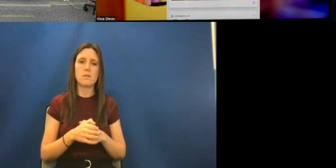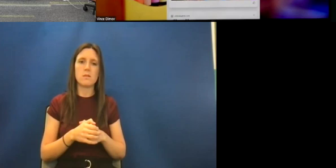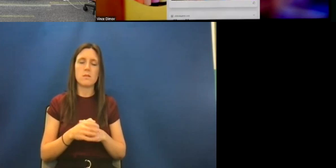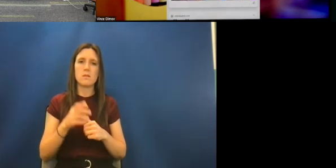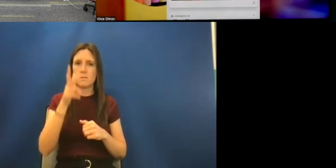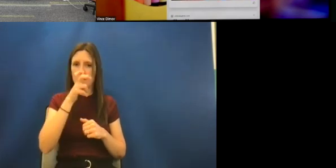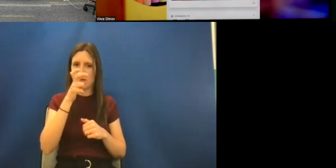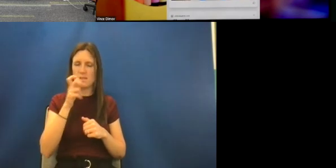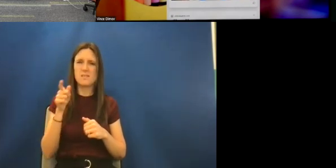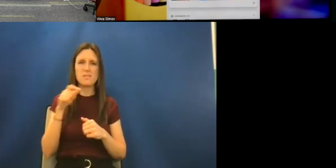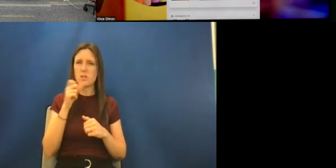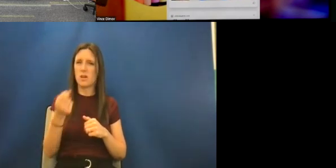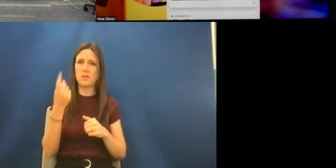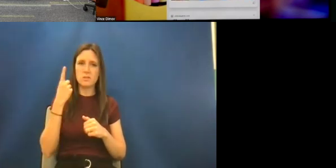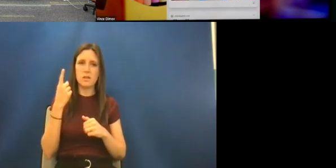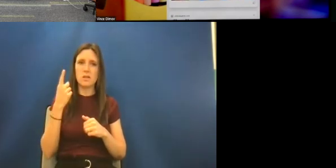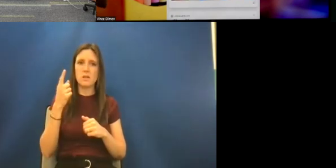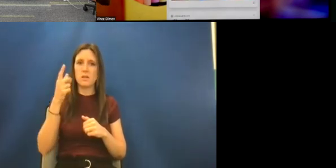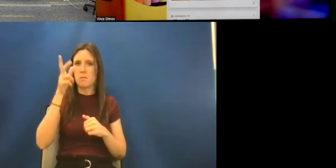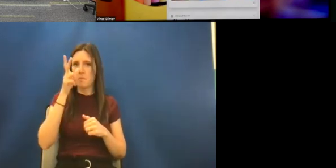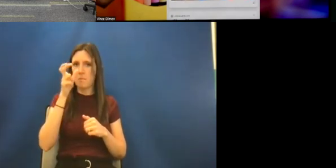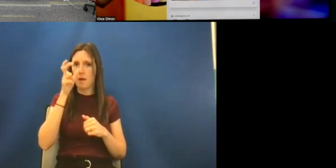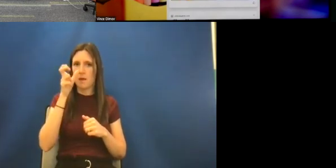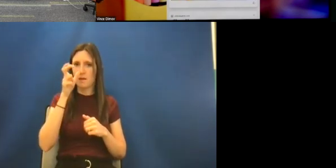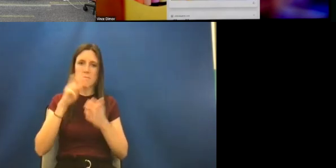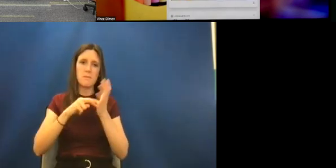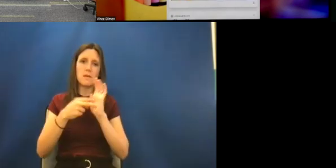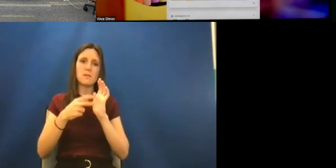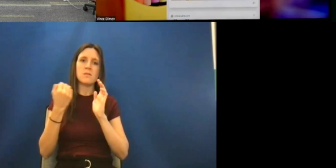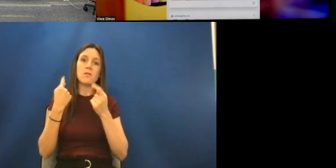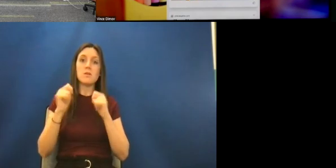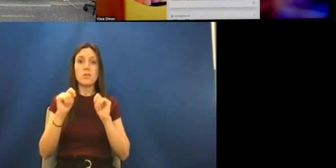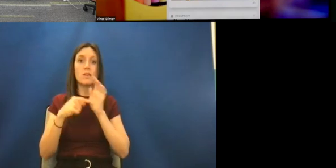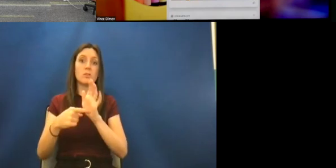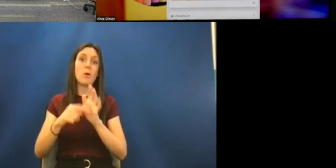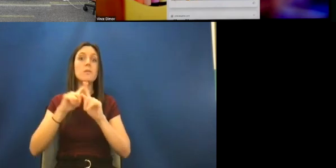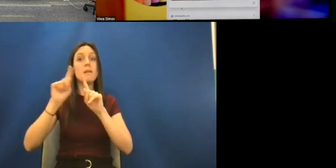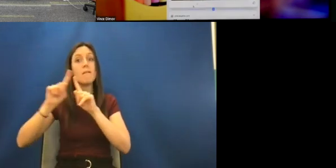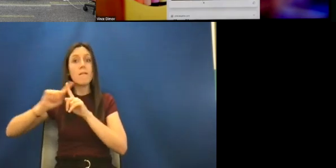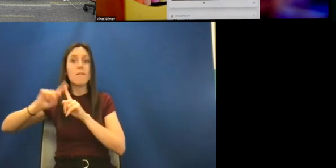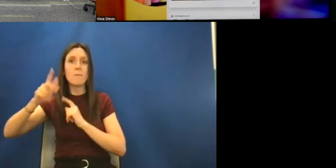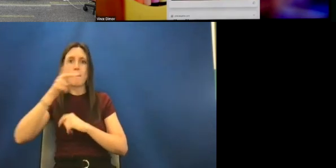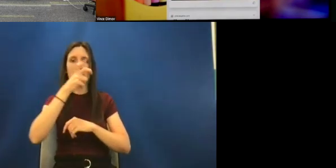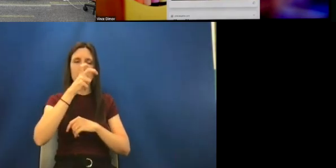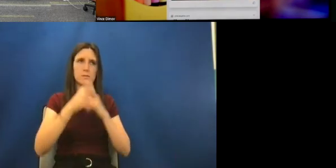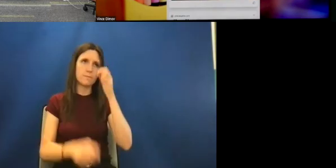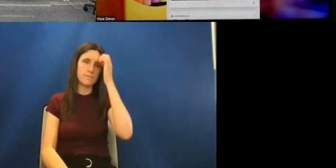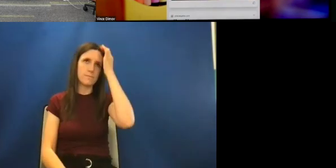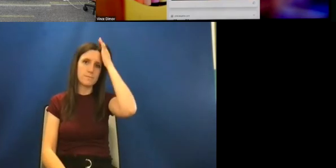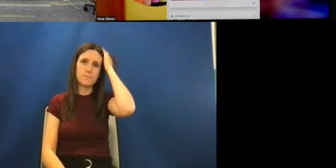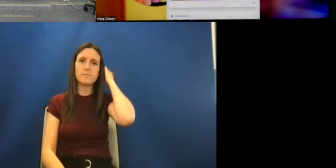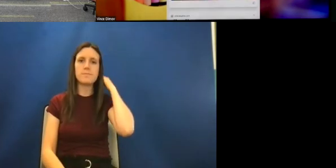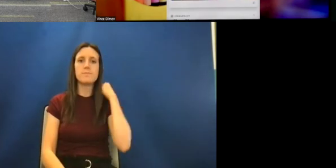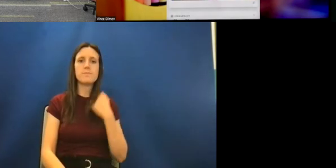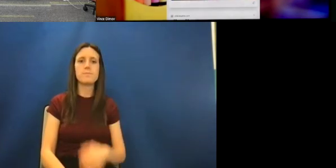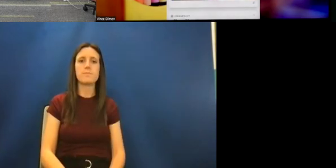She was having a hard time understanding the category bugs, right? Like what that meant. So I'm trying to get a lot of different pictures to show her what